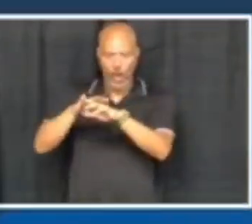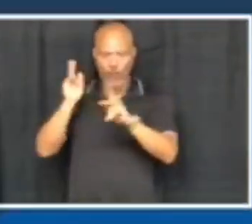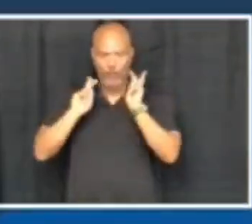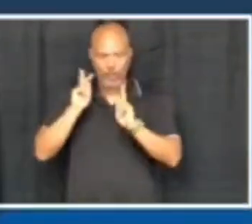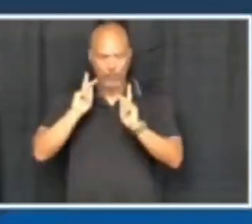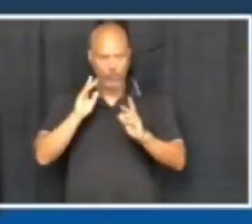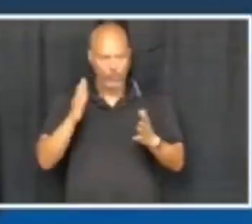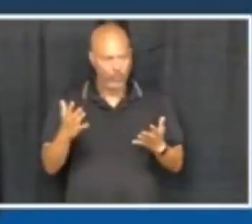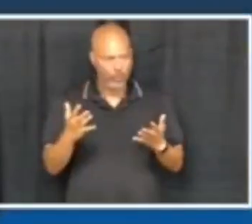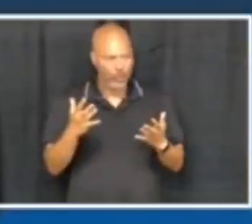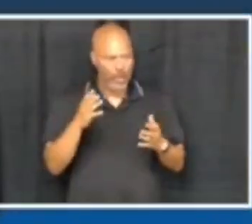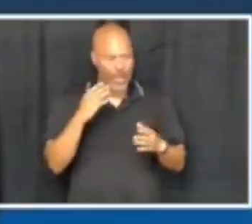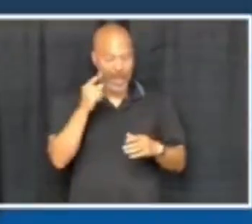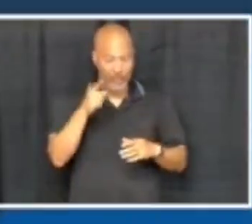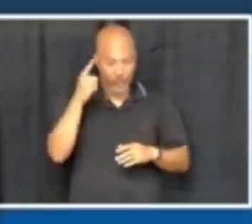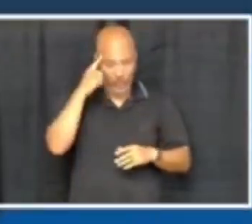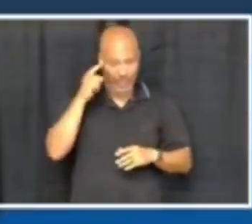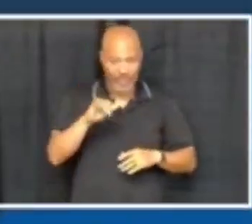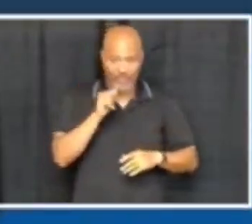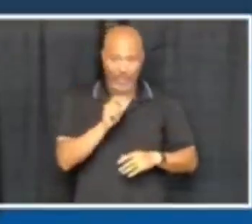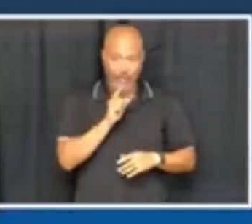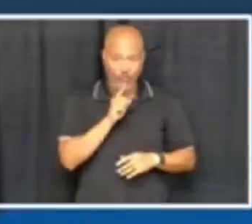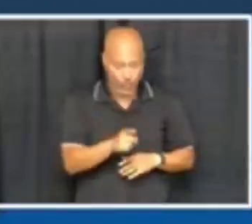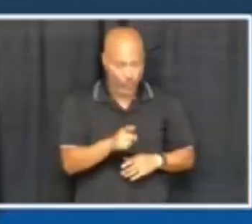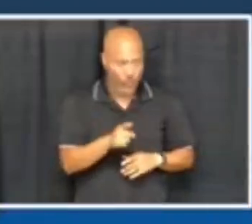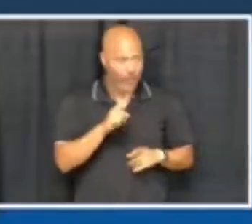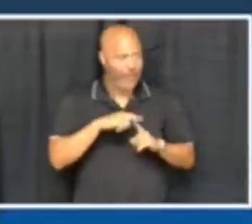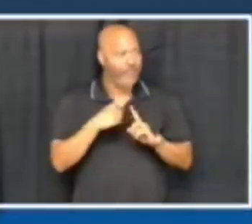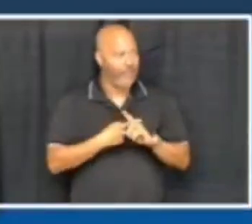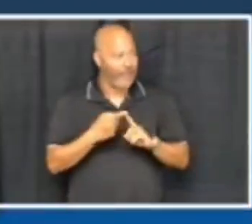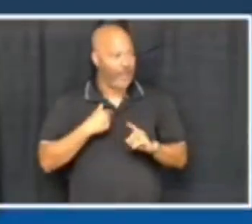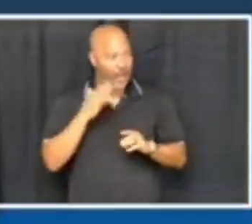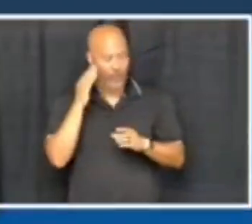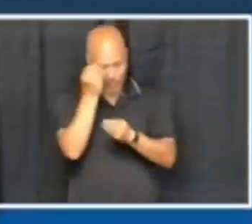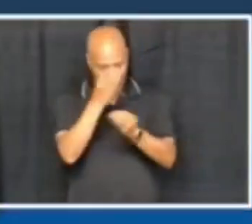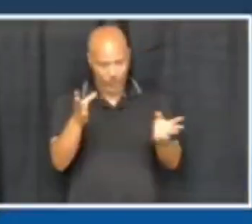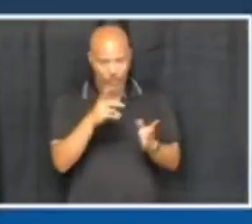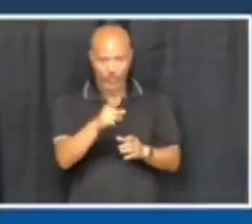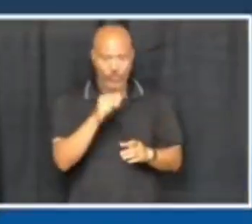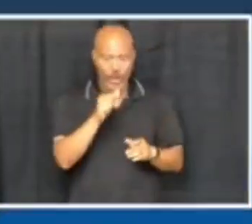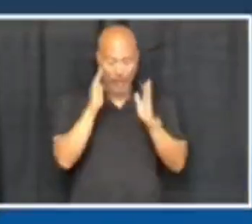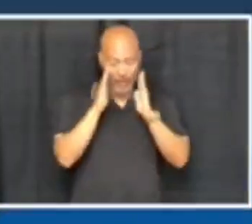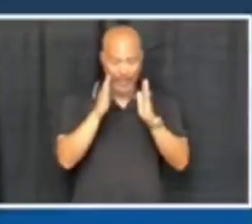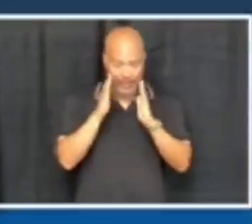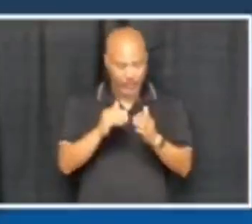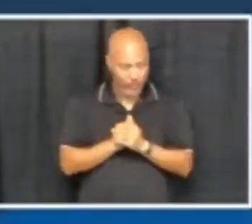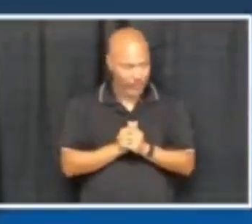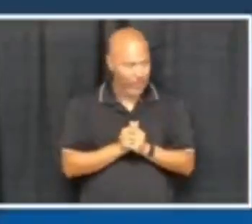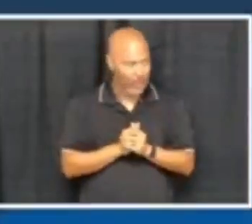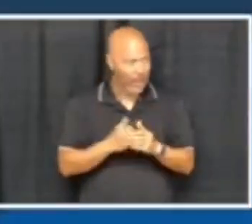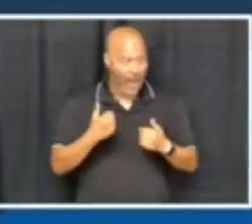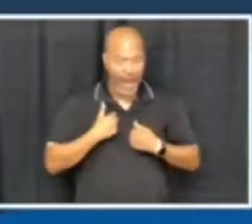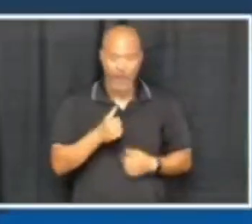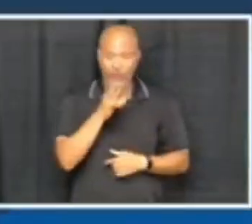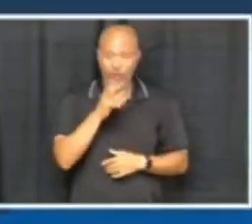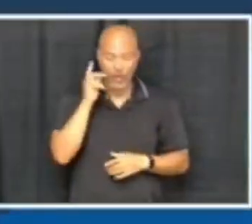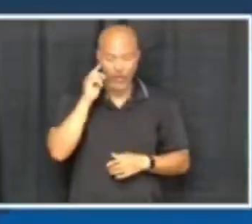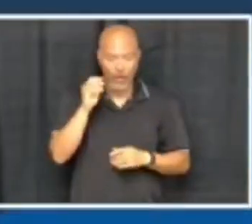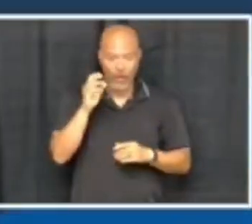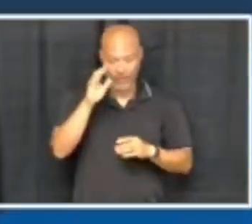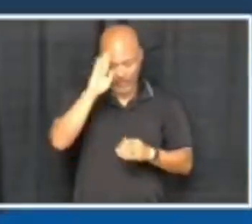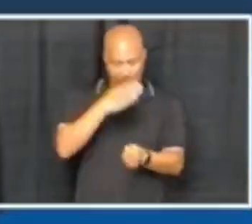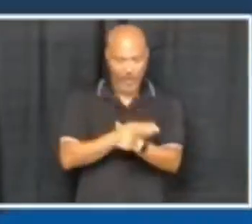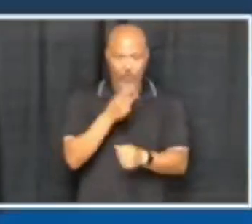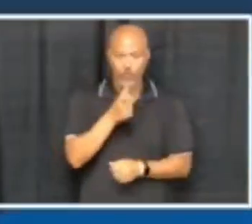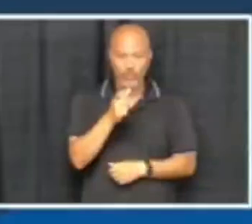community. And if you think that's not true, then I will tell you, you are not paying attention. I am the mother of a gay son who